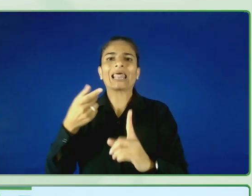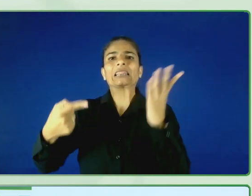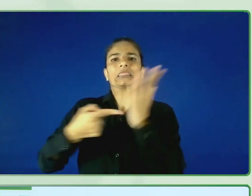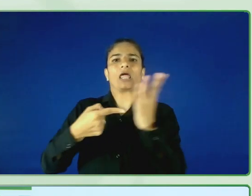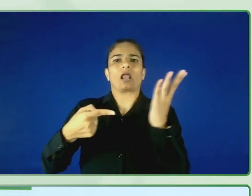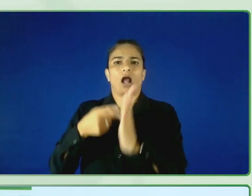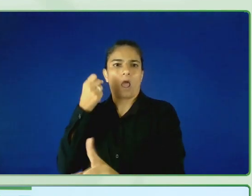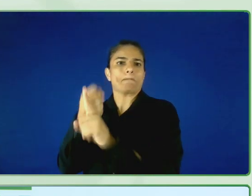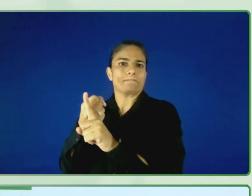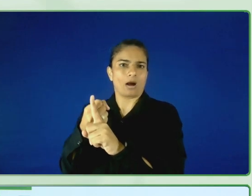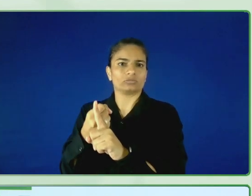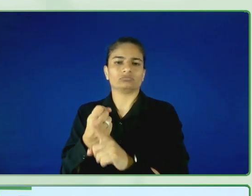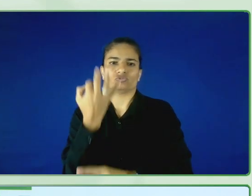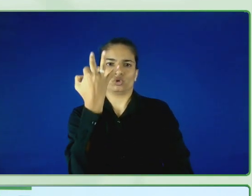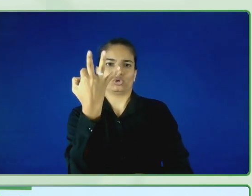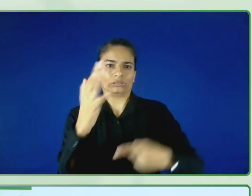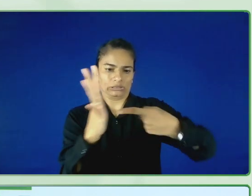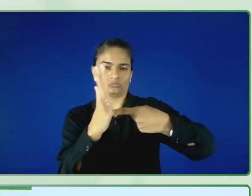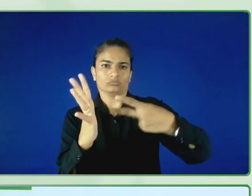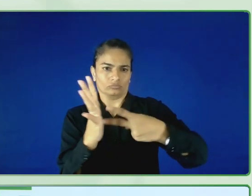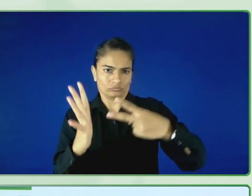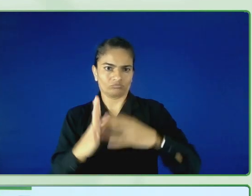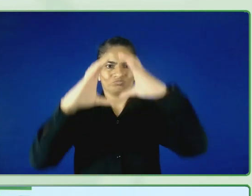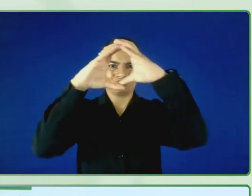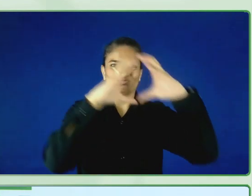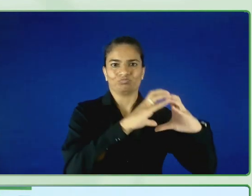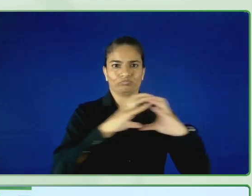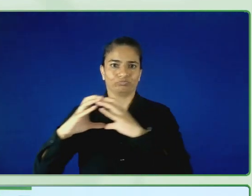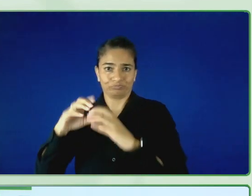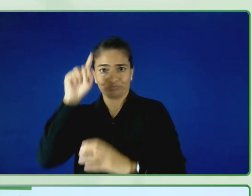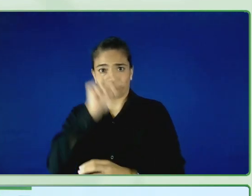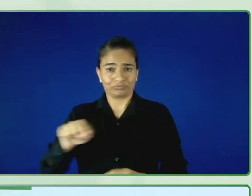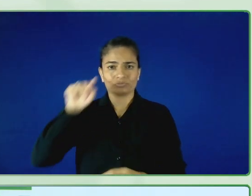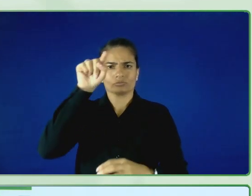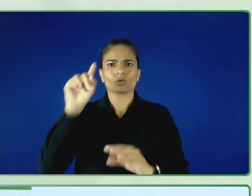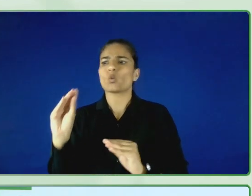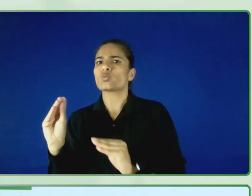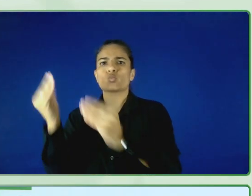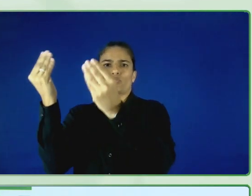community. And sustainable impact. And we address these through